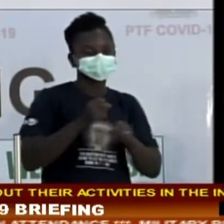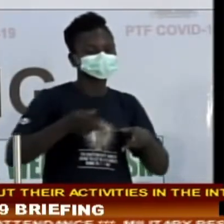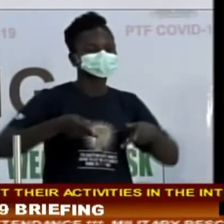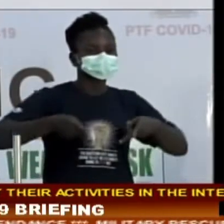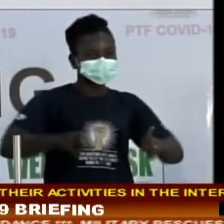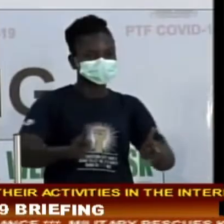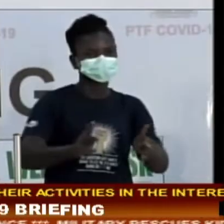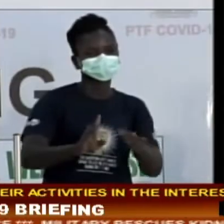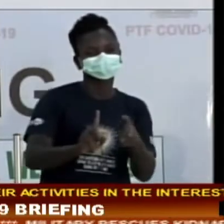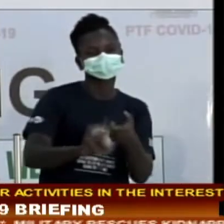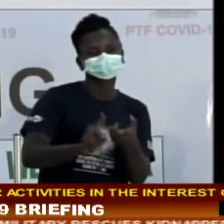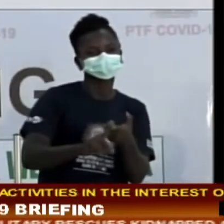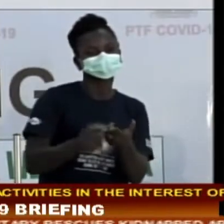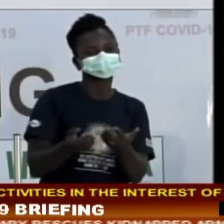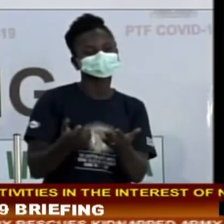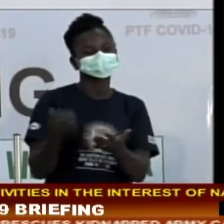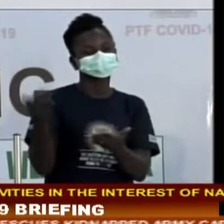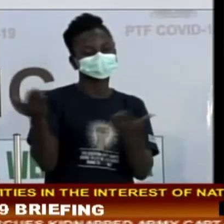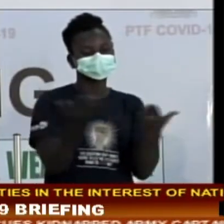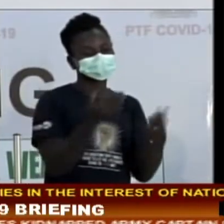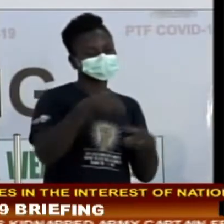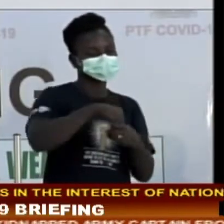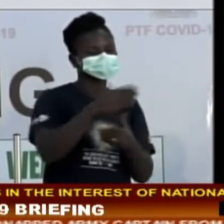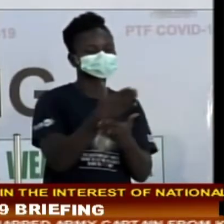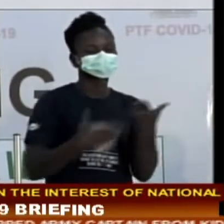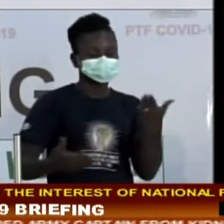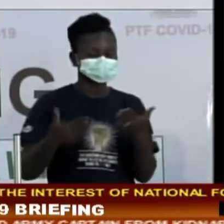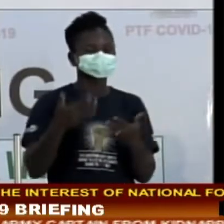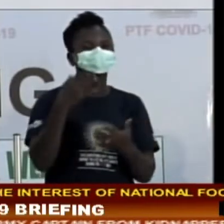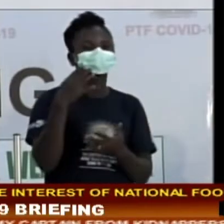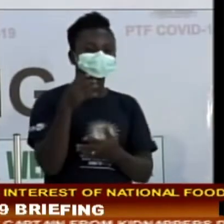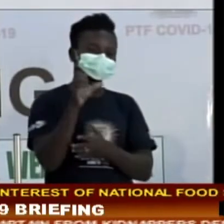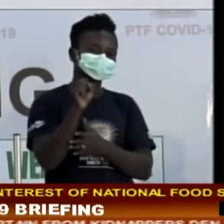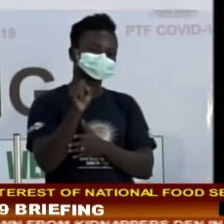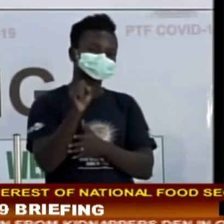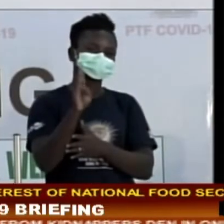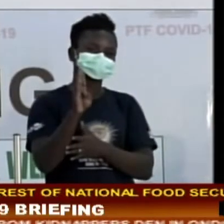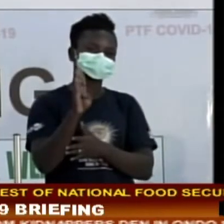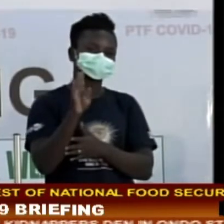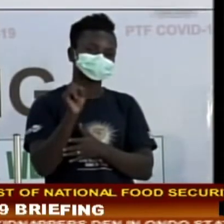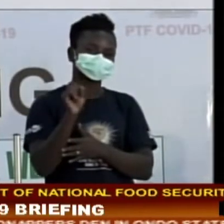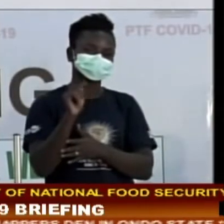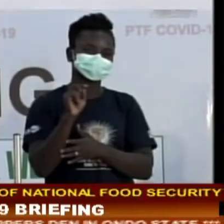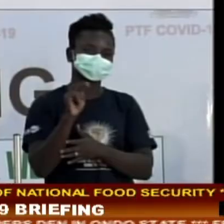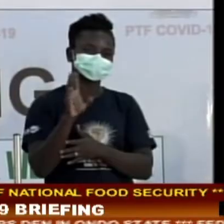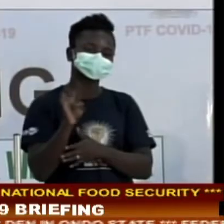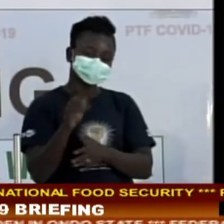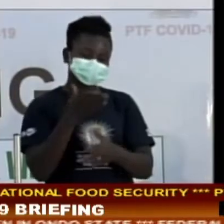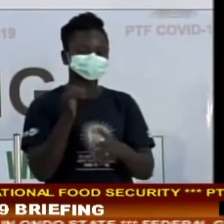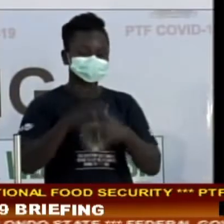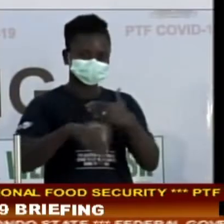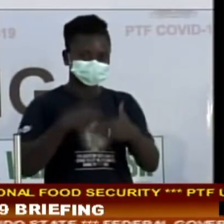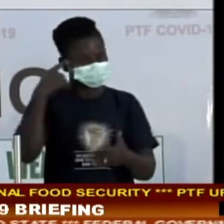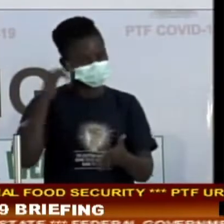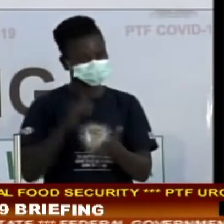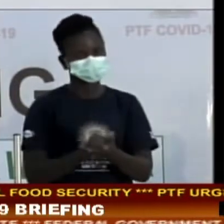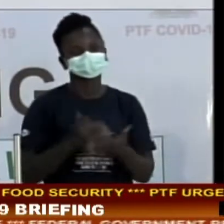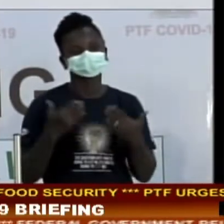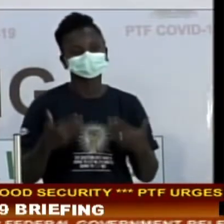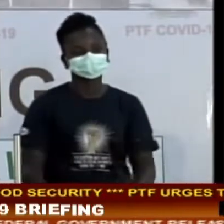a certain substance is dealt with administratively and uh is routine there's a certain process for that